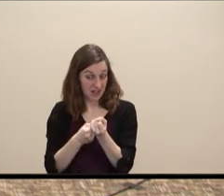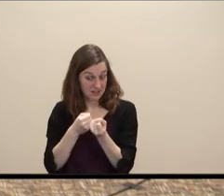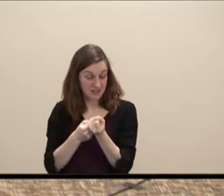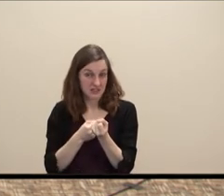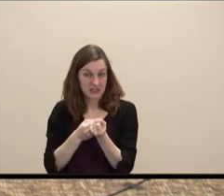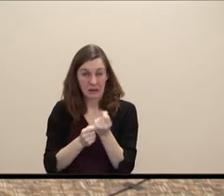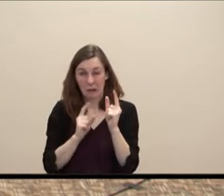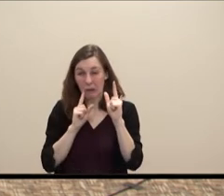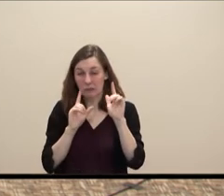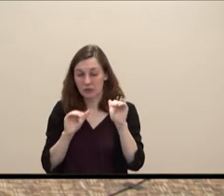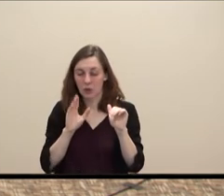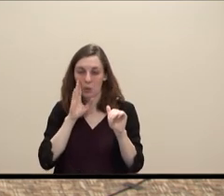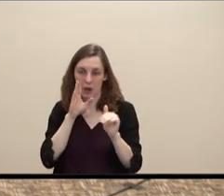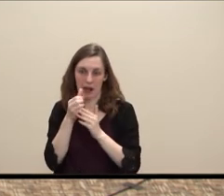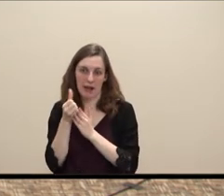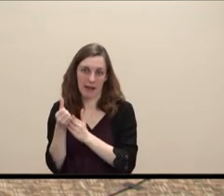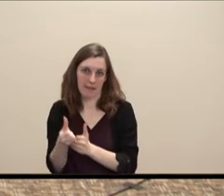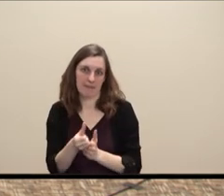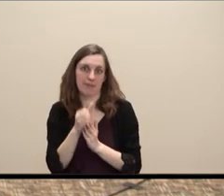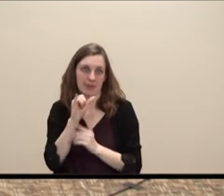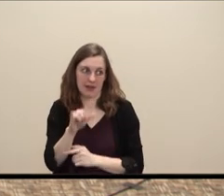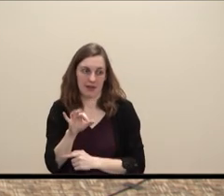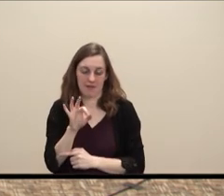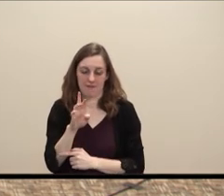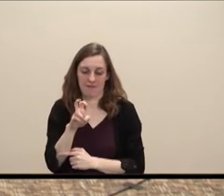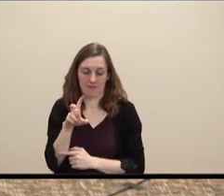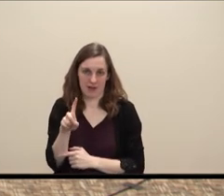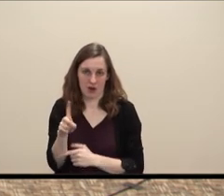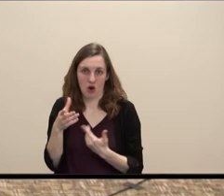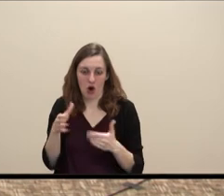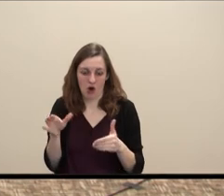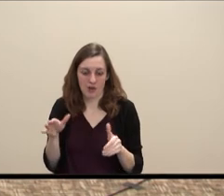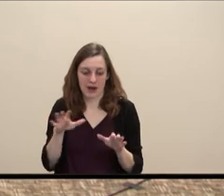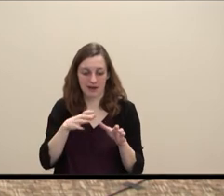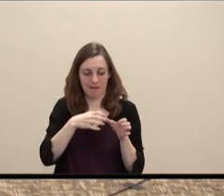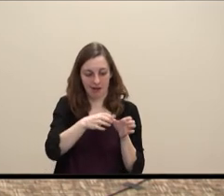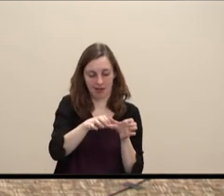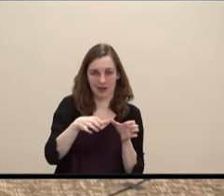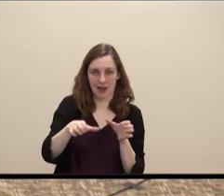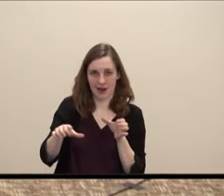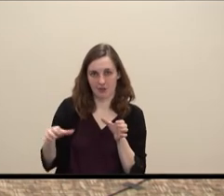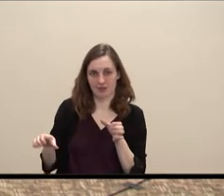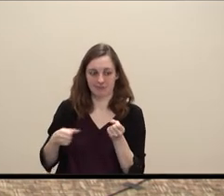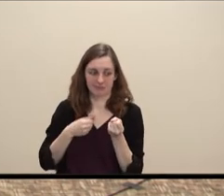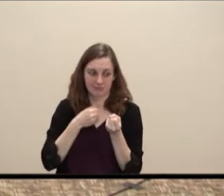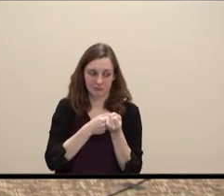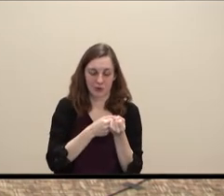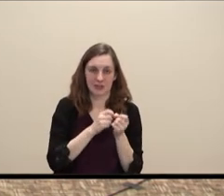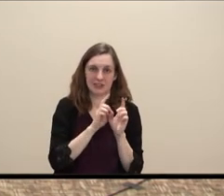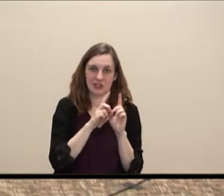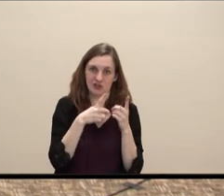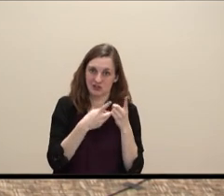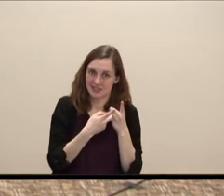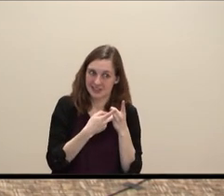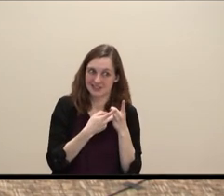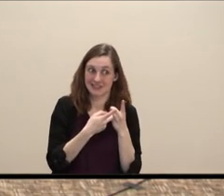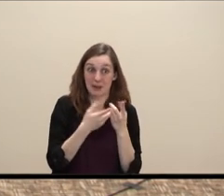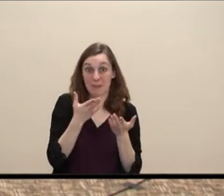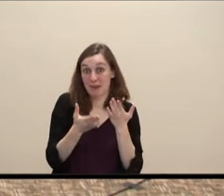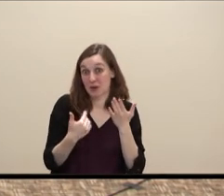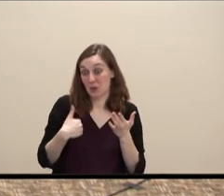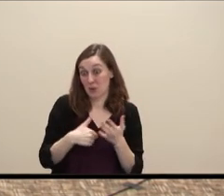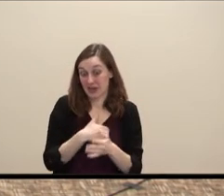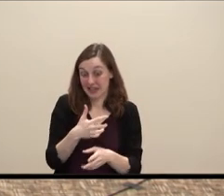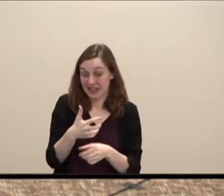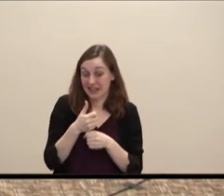a good majority of those funds that are already allocated that we can cede to the district. Even if we got a nice